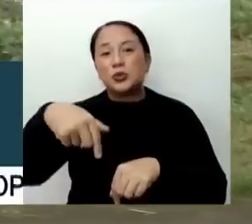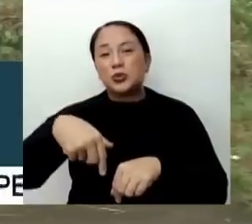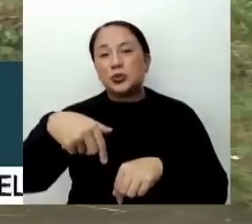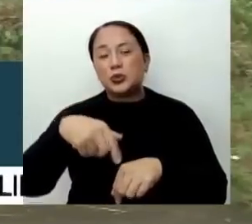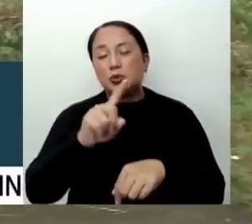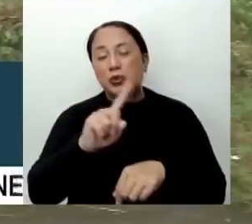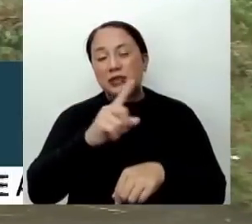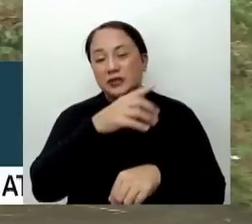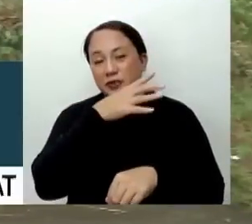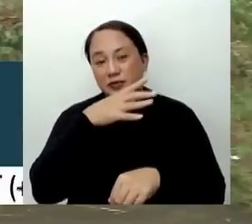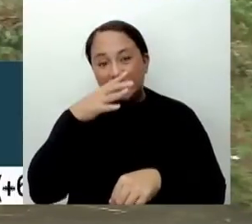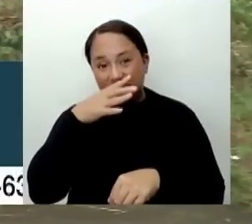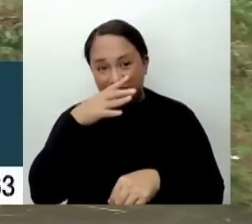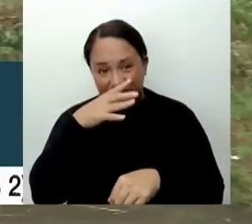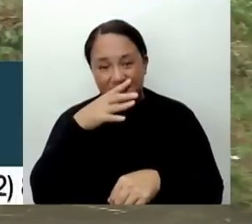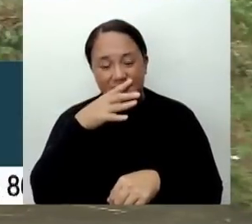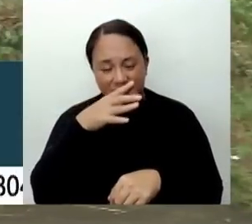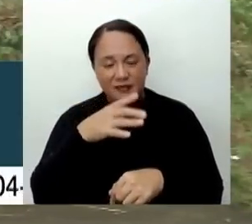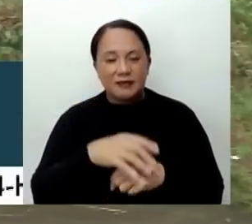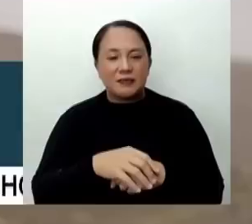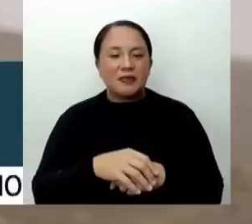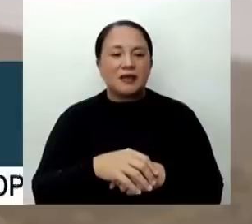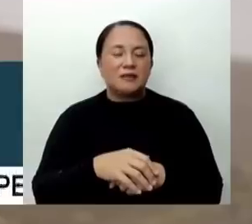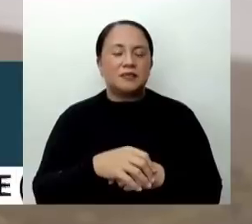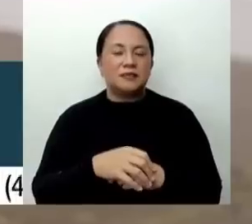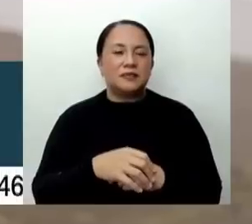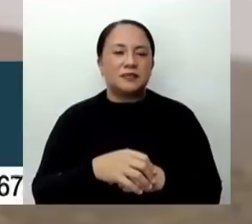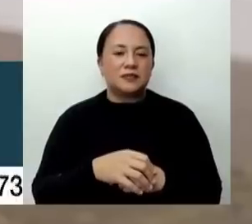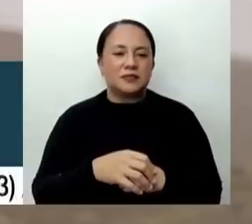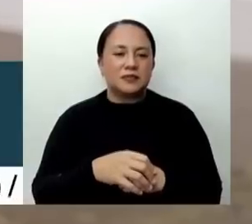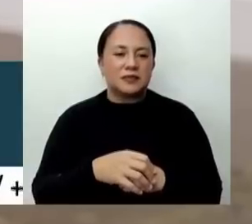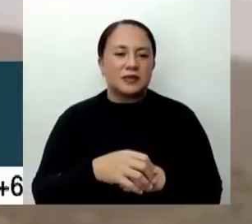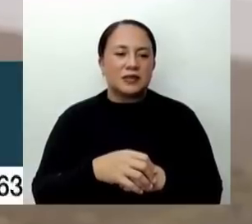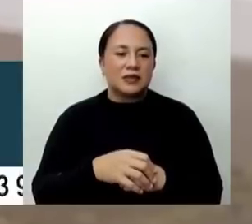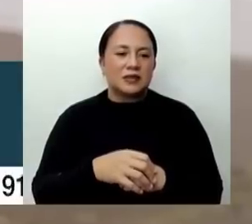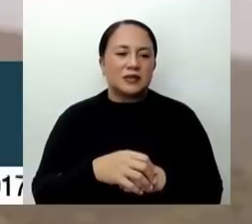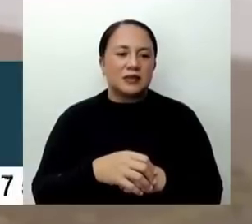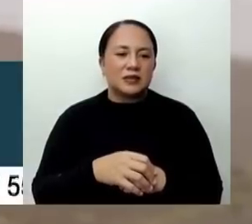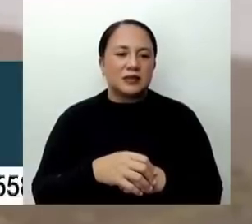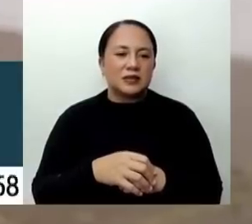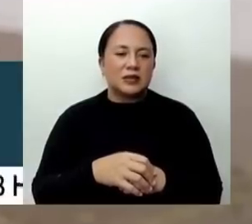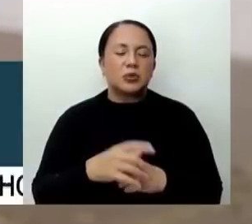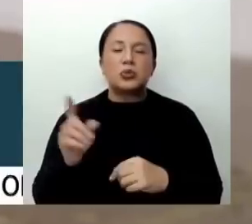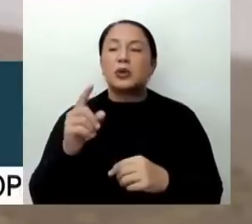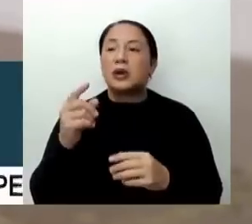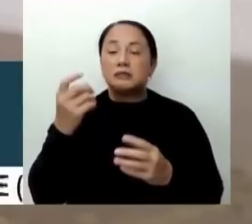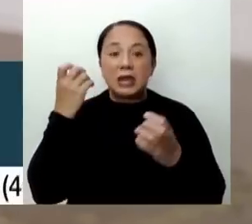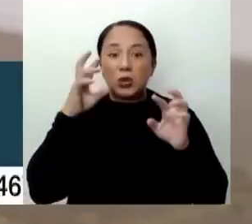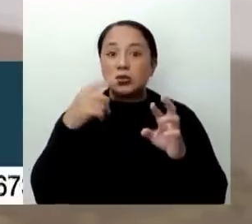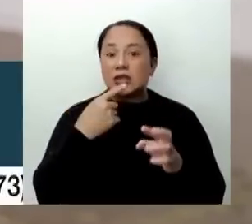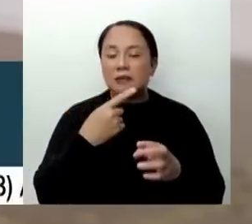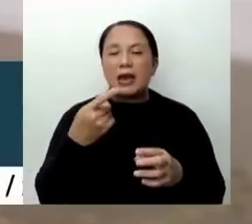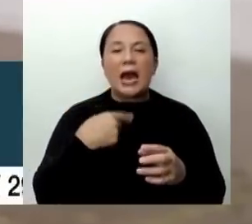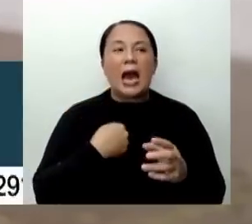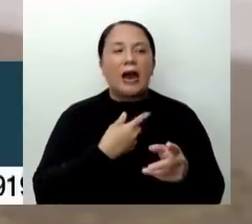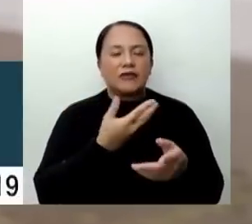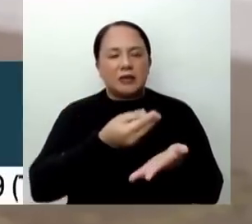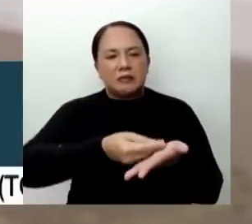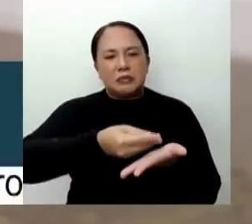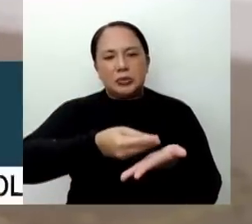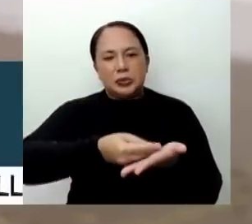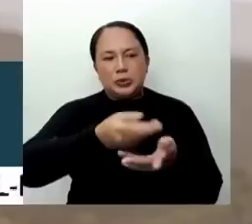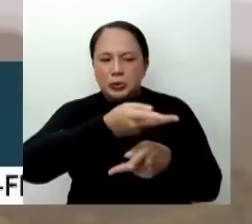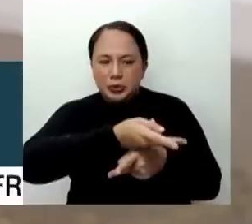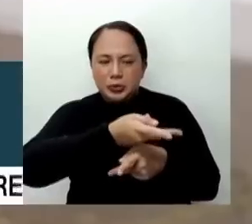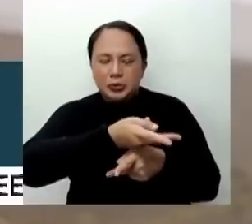is based on agriculture. The mayor said they have a standby fund to help